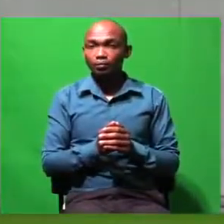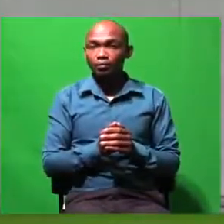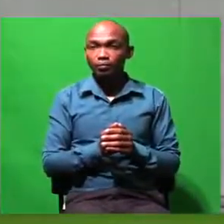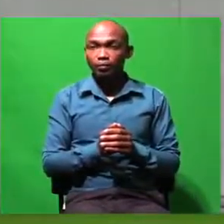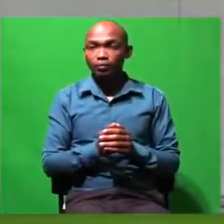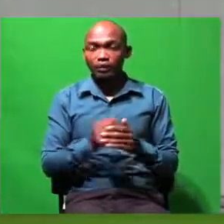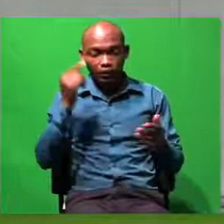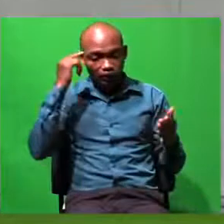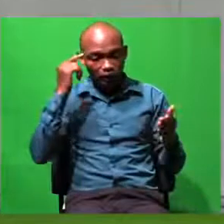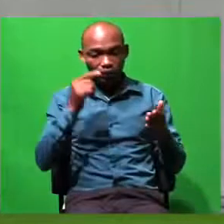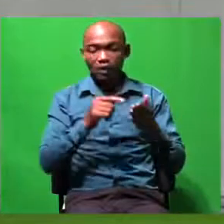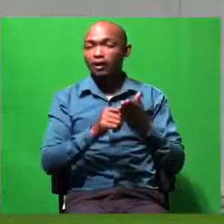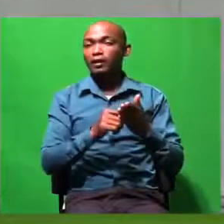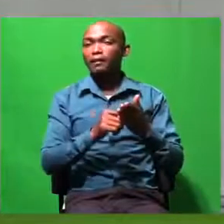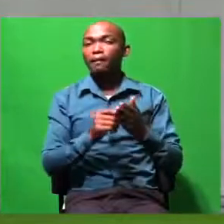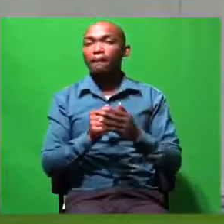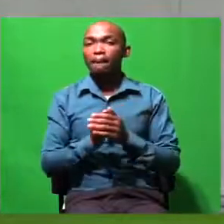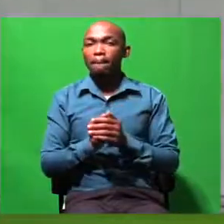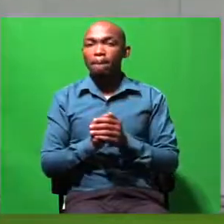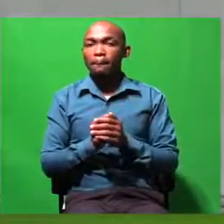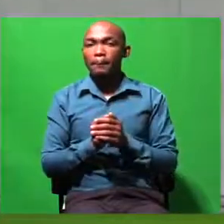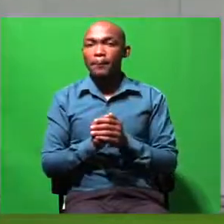its meaning.